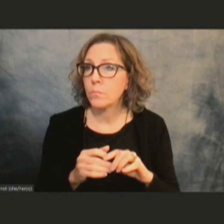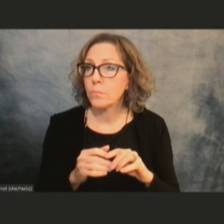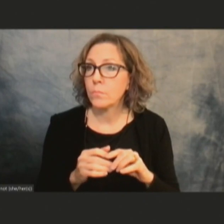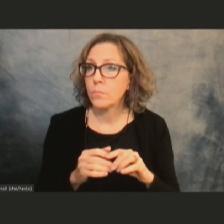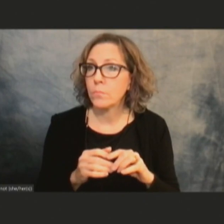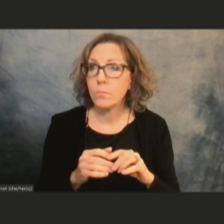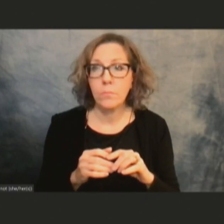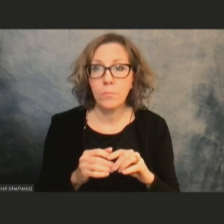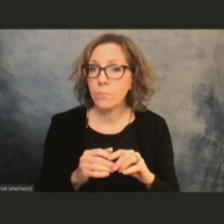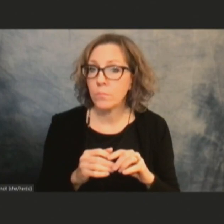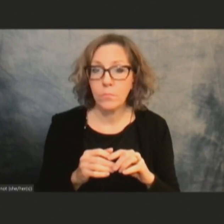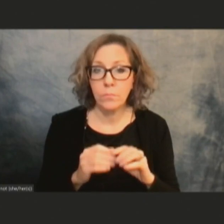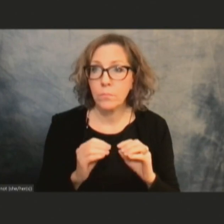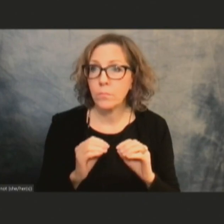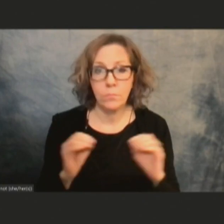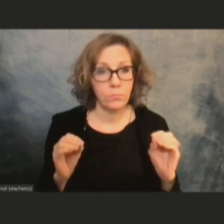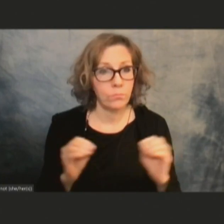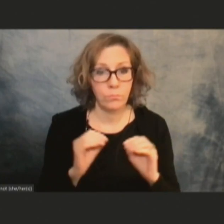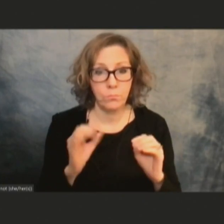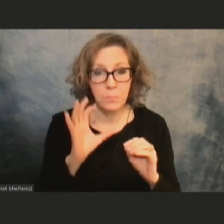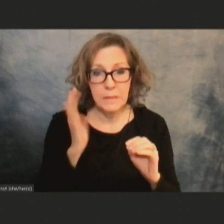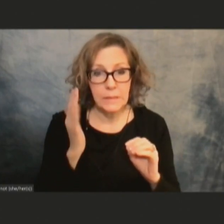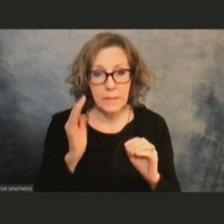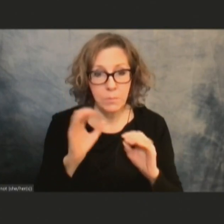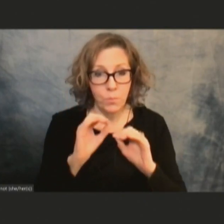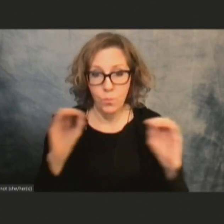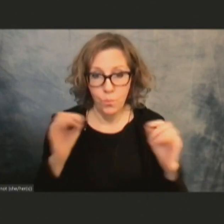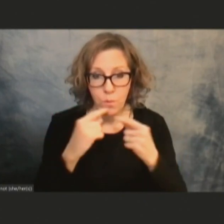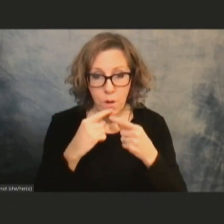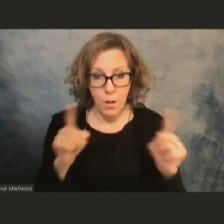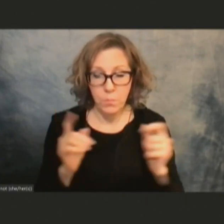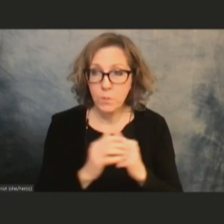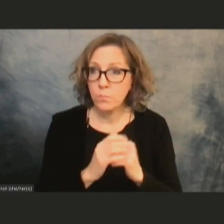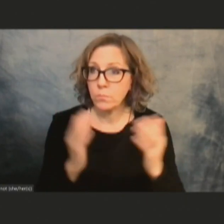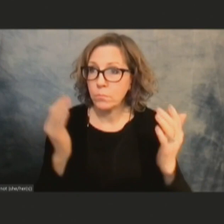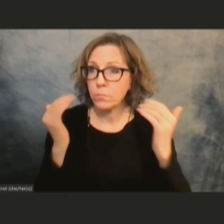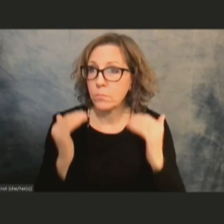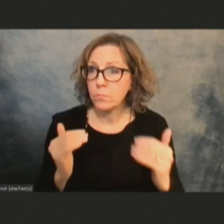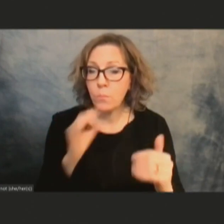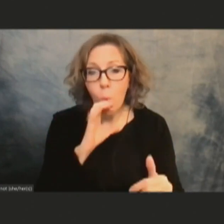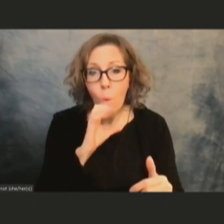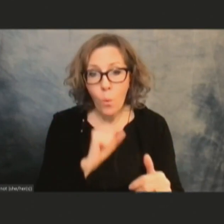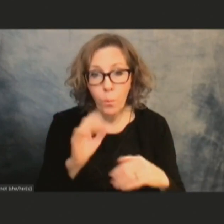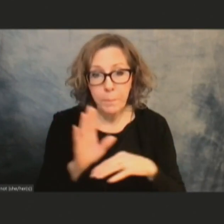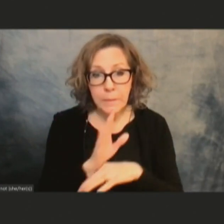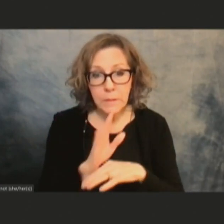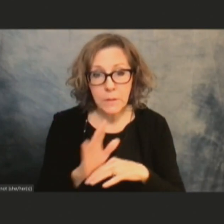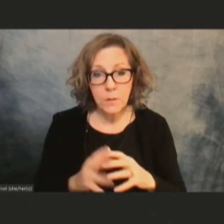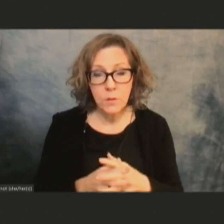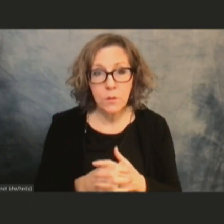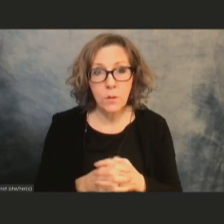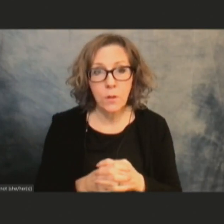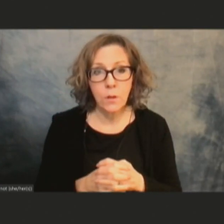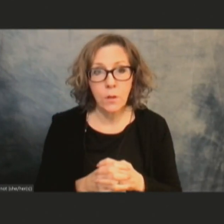No? Okay. Old business.